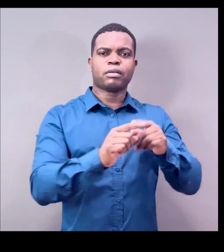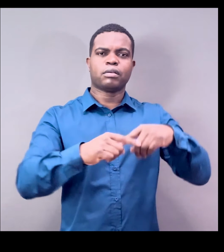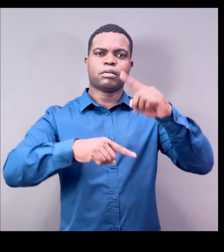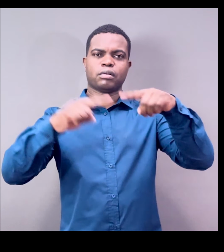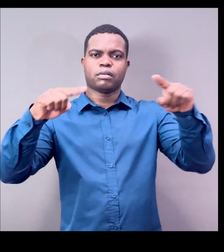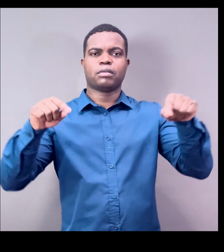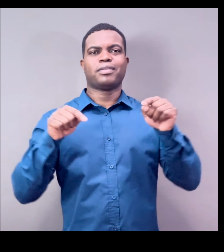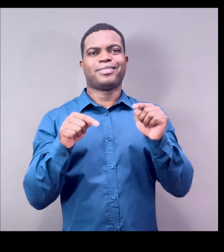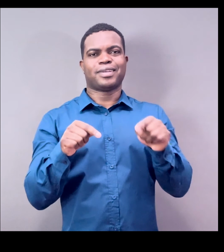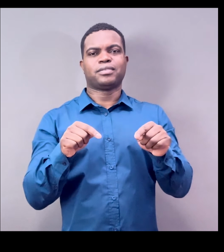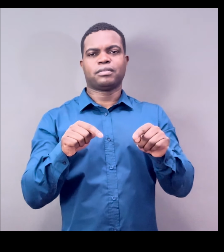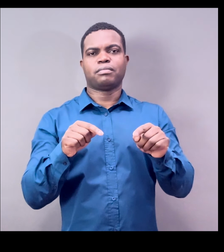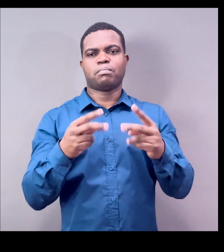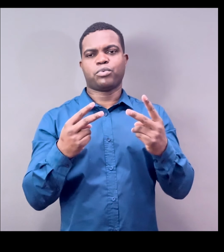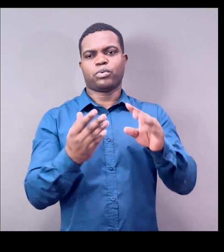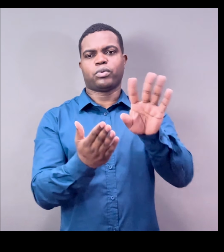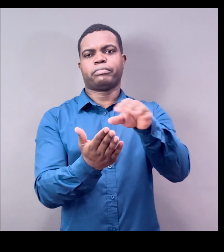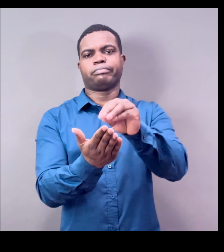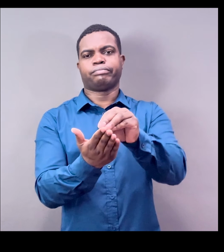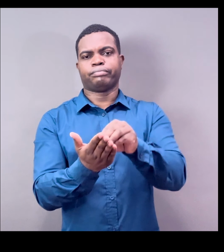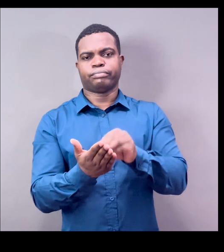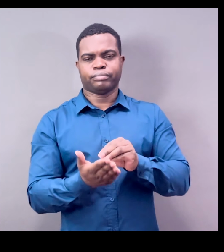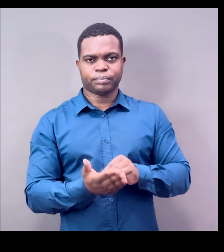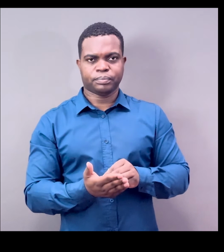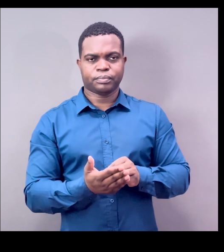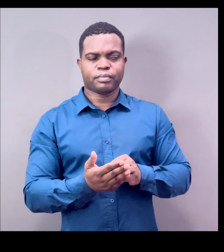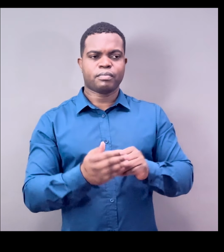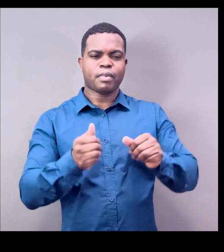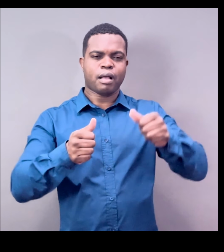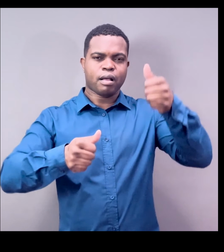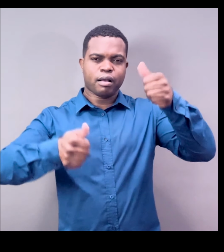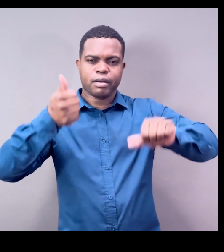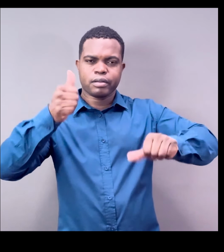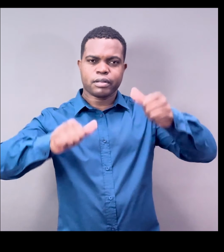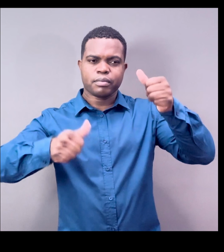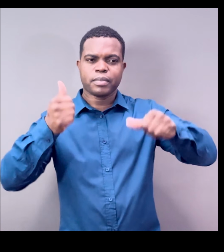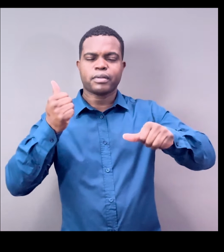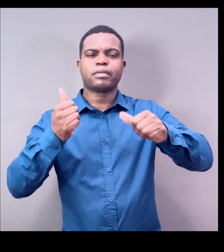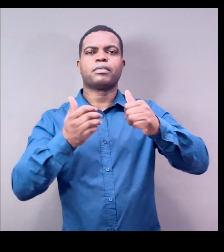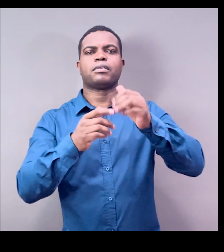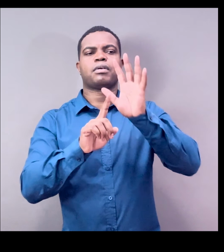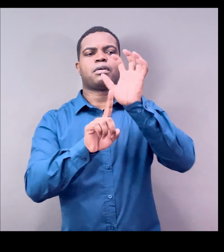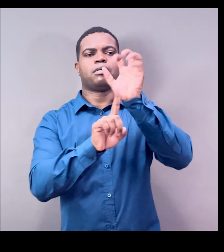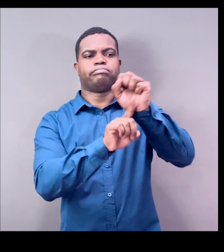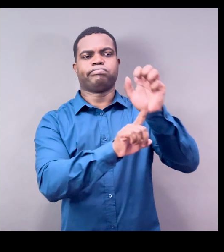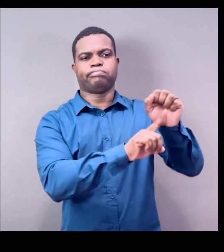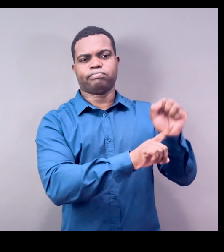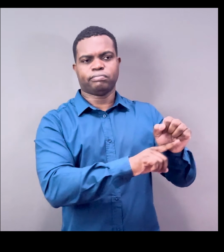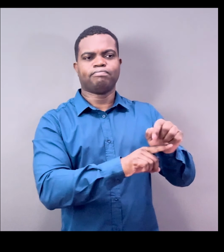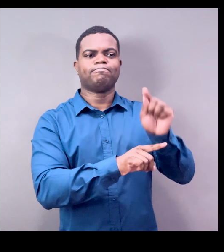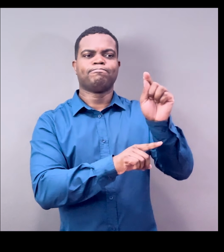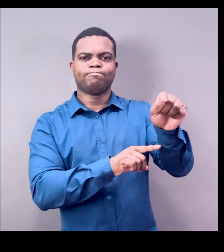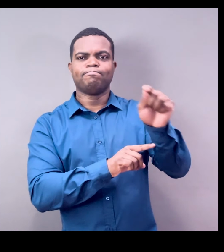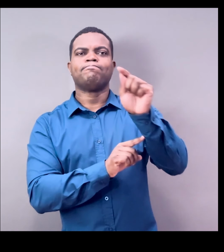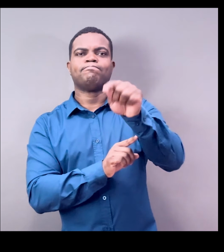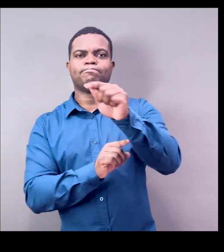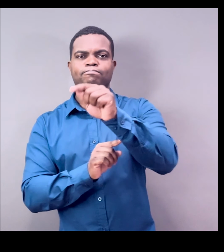the potential contributions assessment to identify